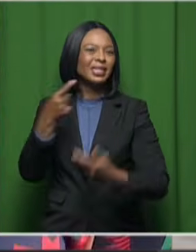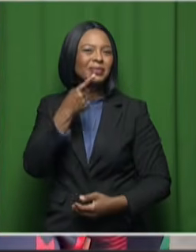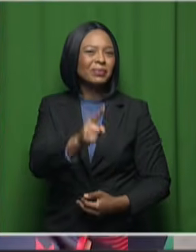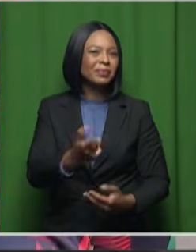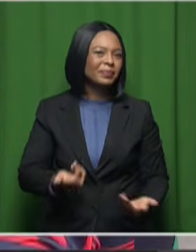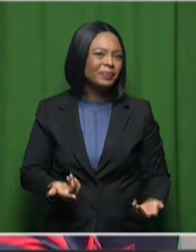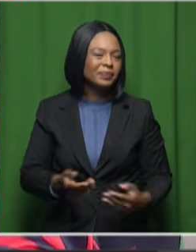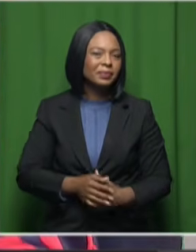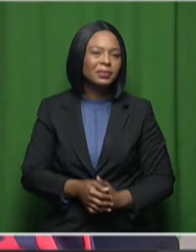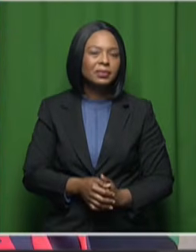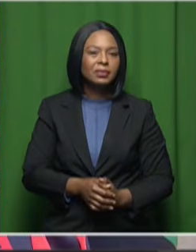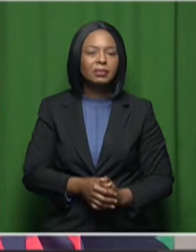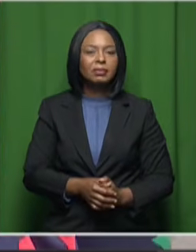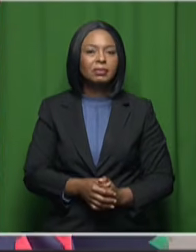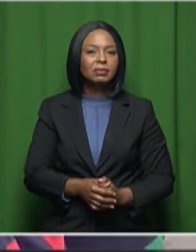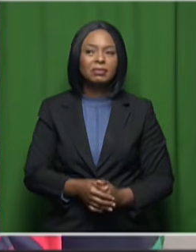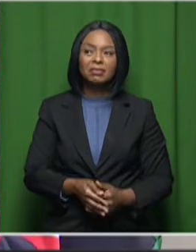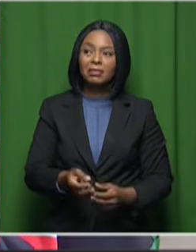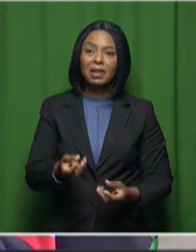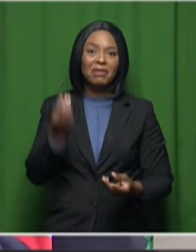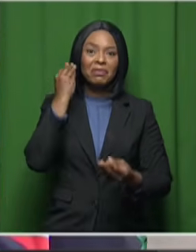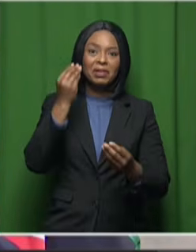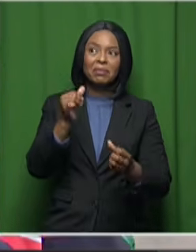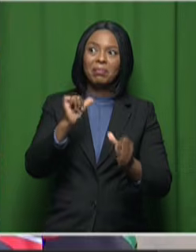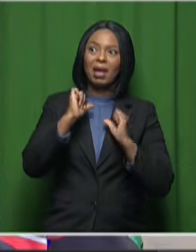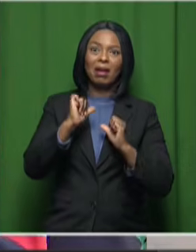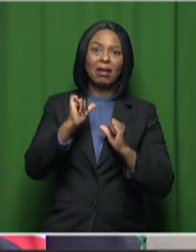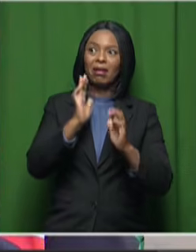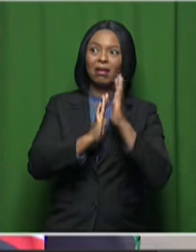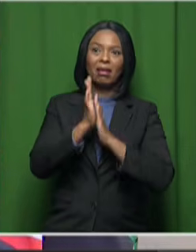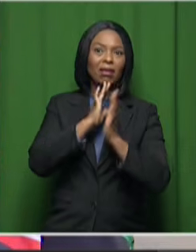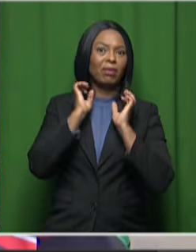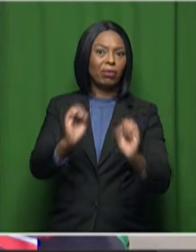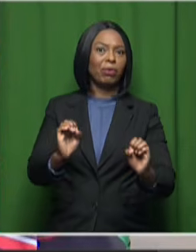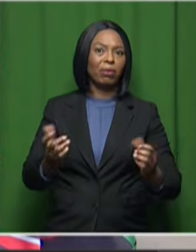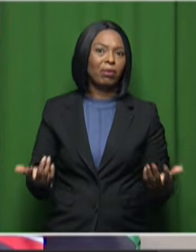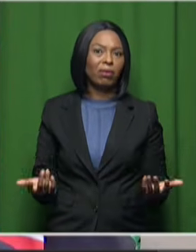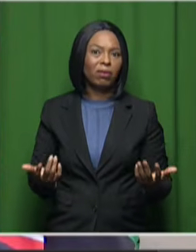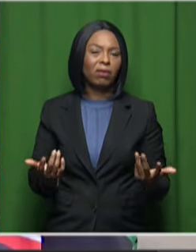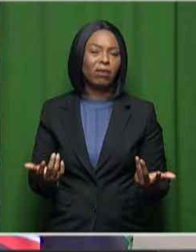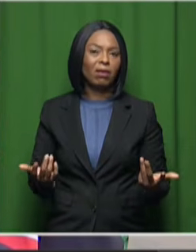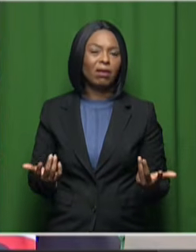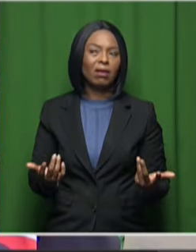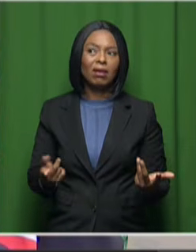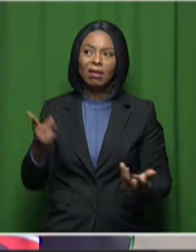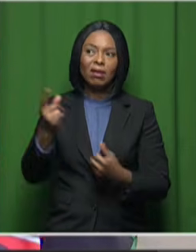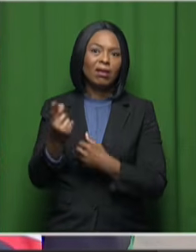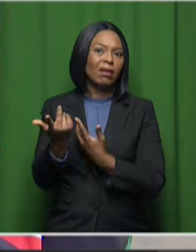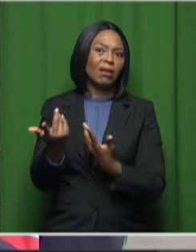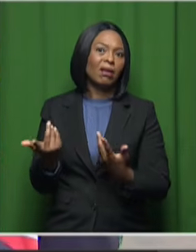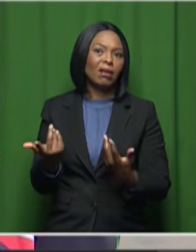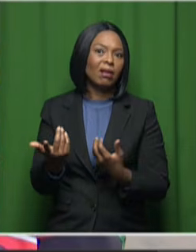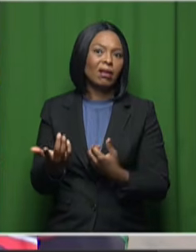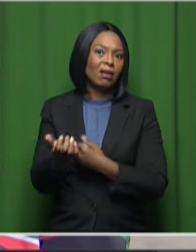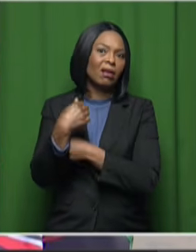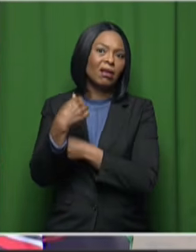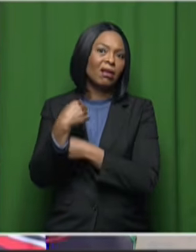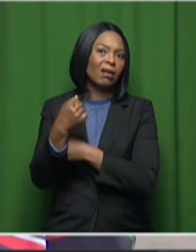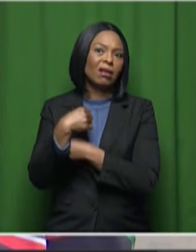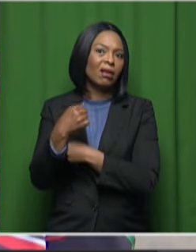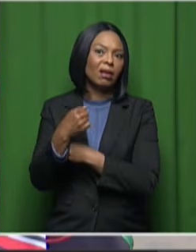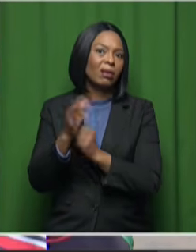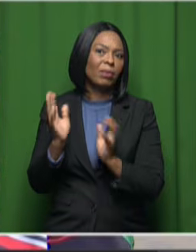We don't have they don't give us a feedback unless we see the feedback on the TV, and then the promises that